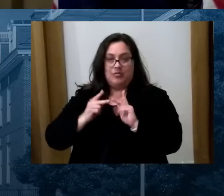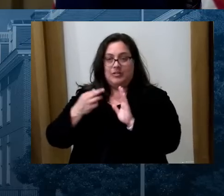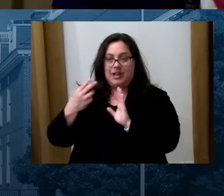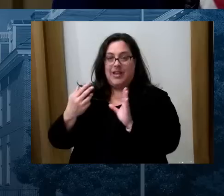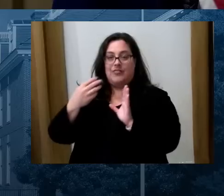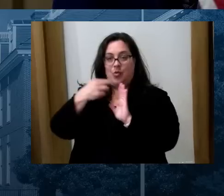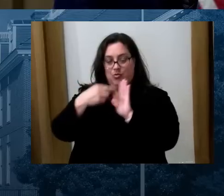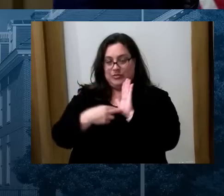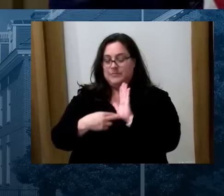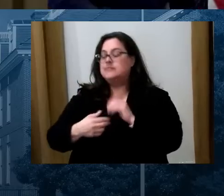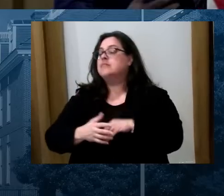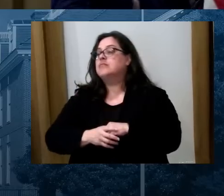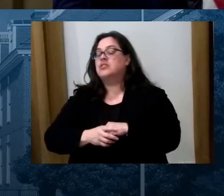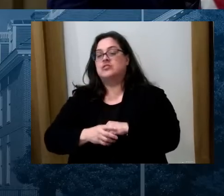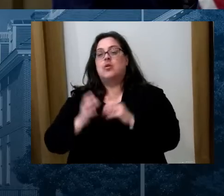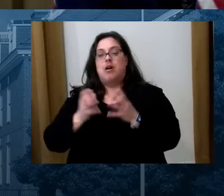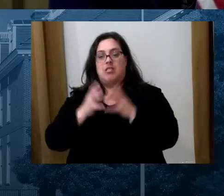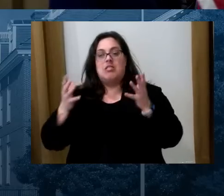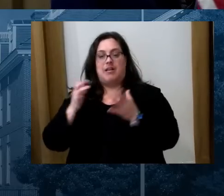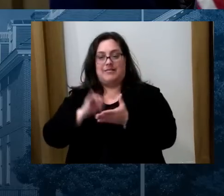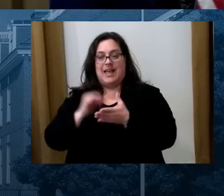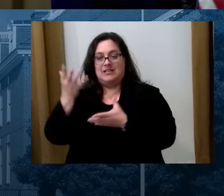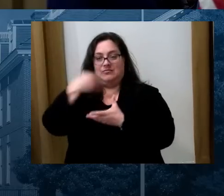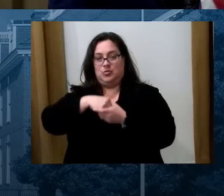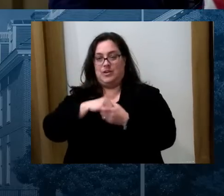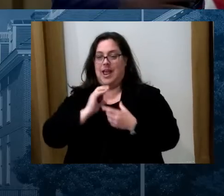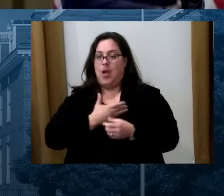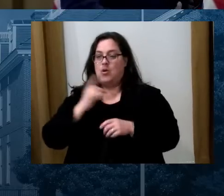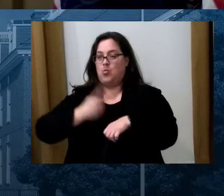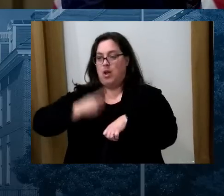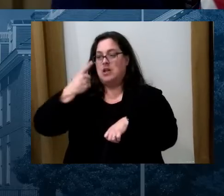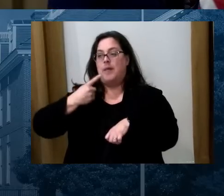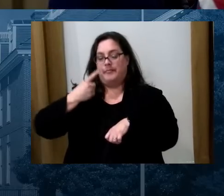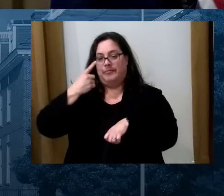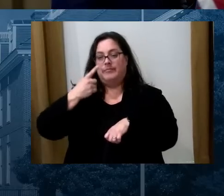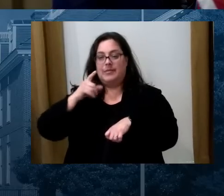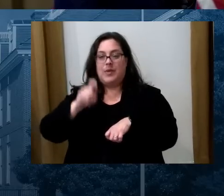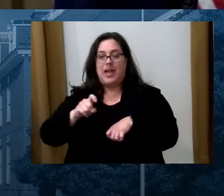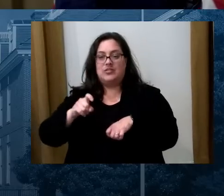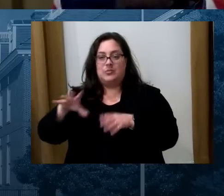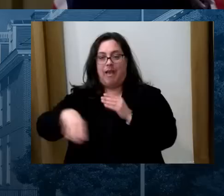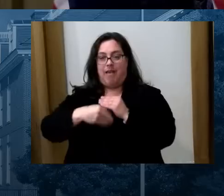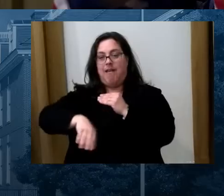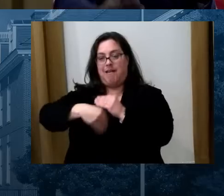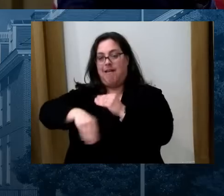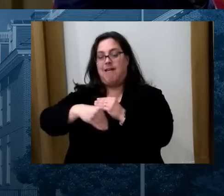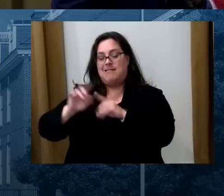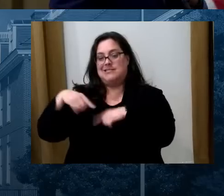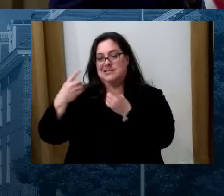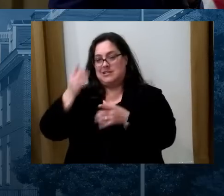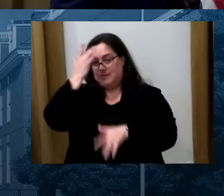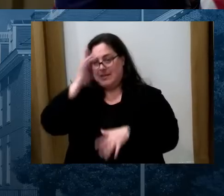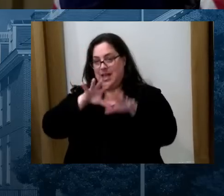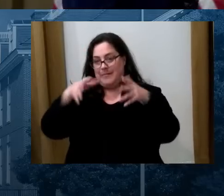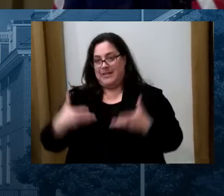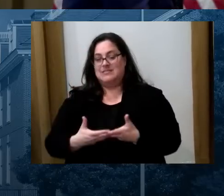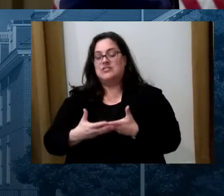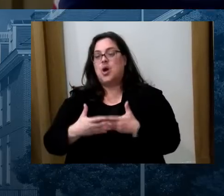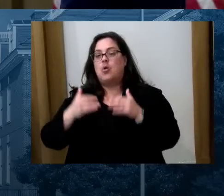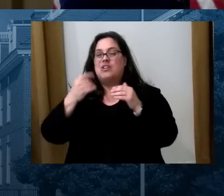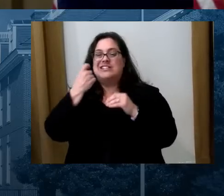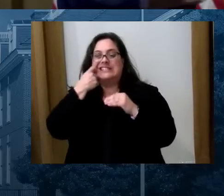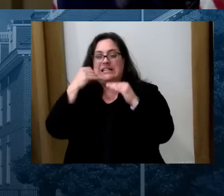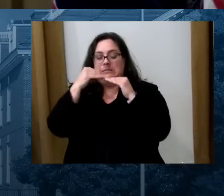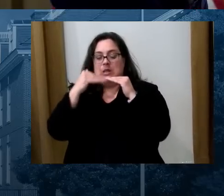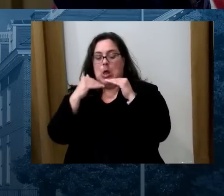our one-times as well to address that population that we've had to add in since the pandemic, and that's just under $70 million.